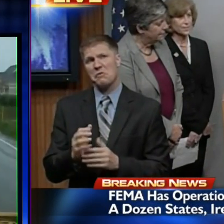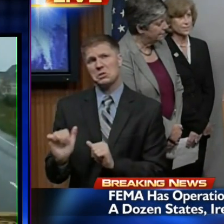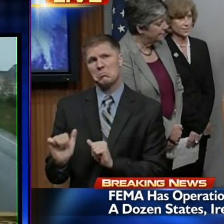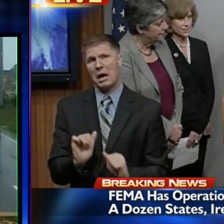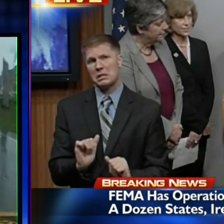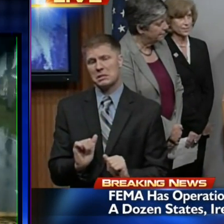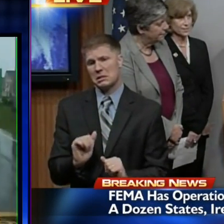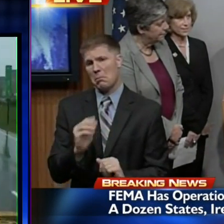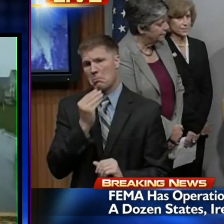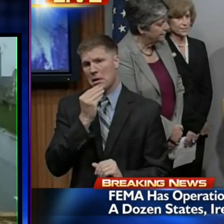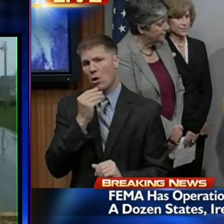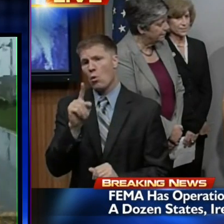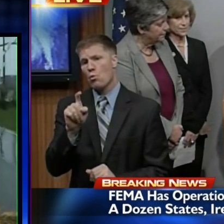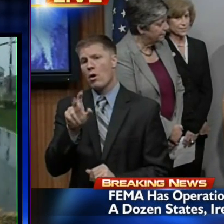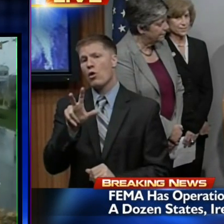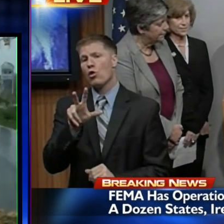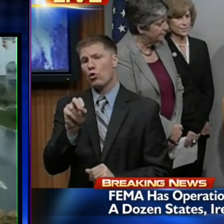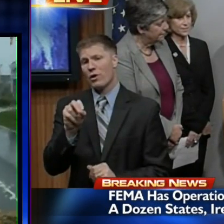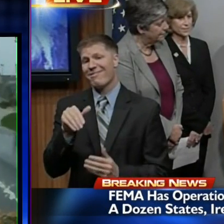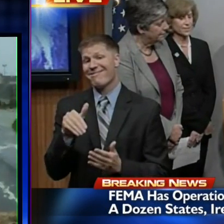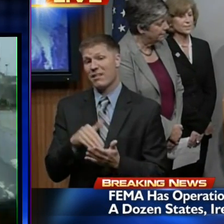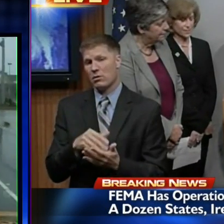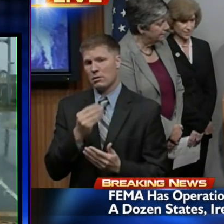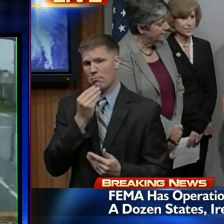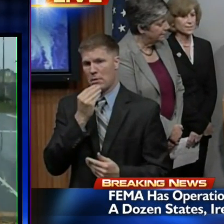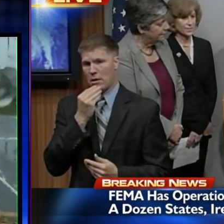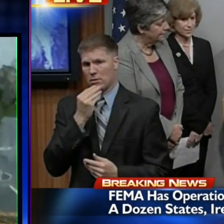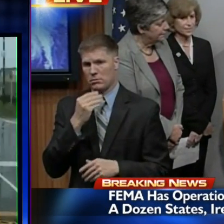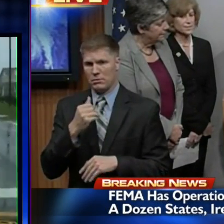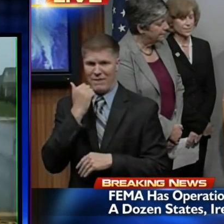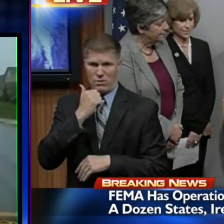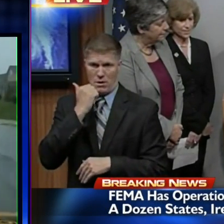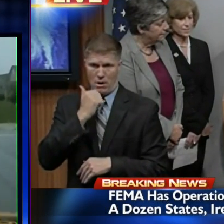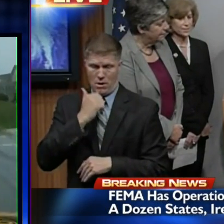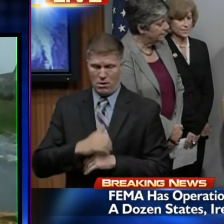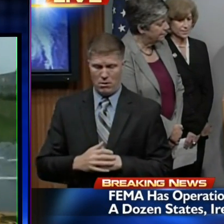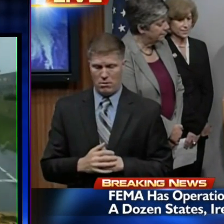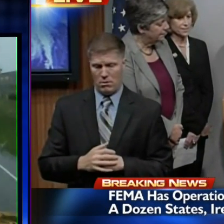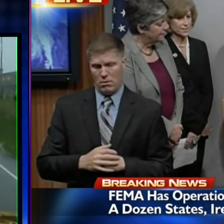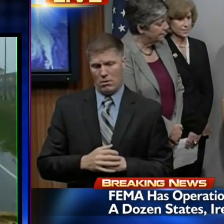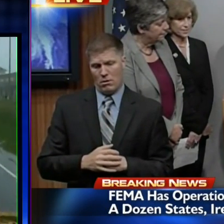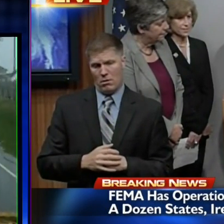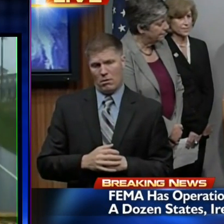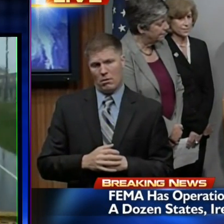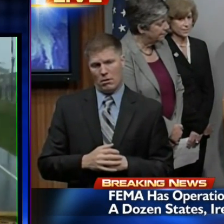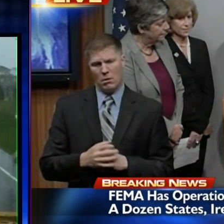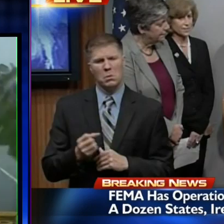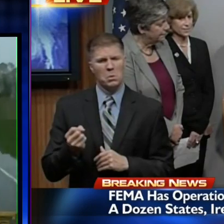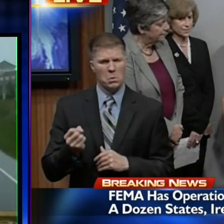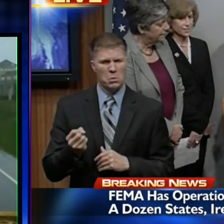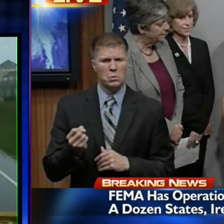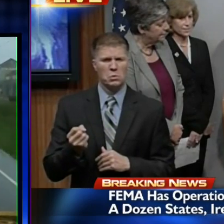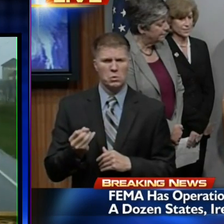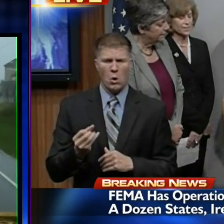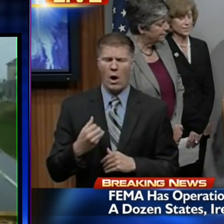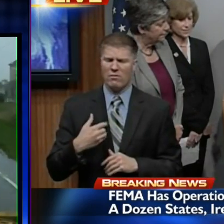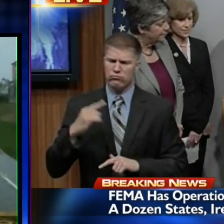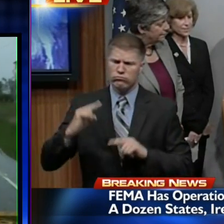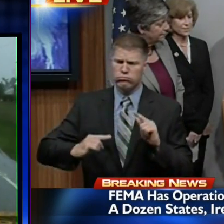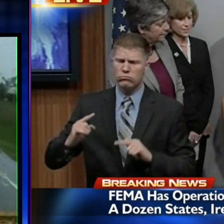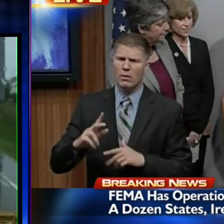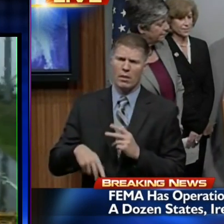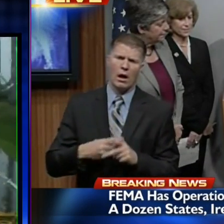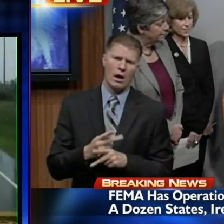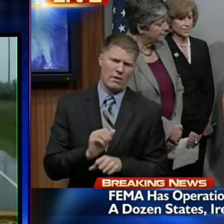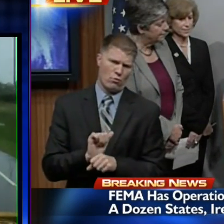of meals of 130,000 meals on a daily basis. So there's all kinds of that type